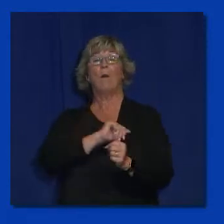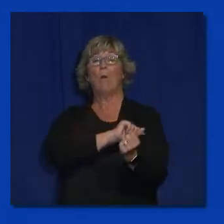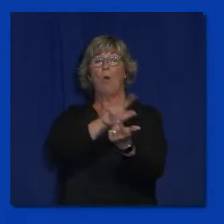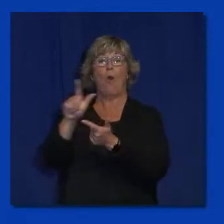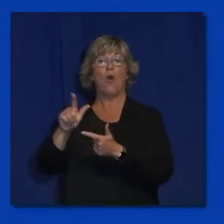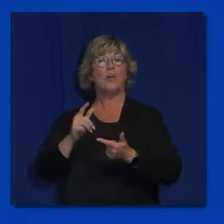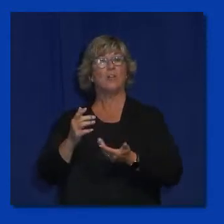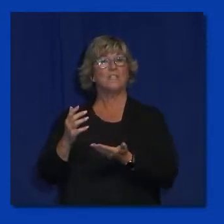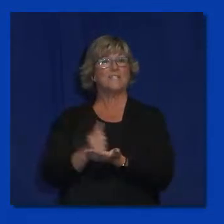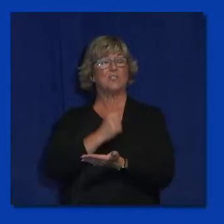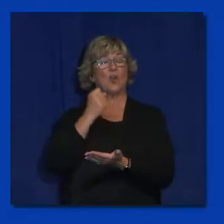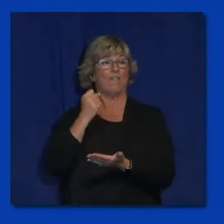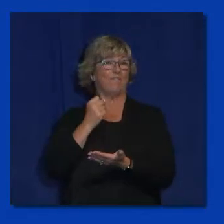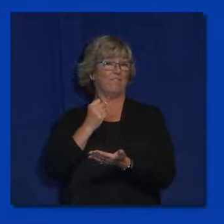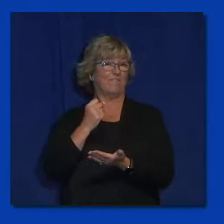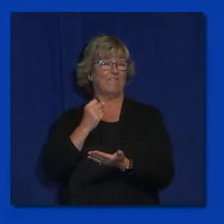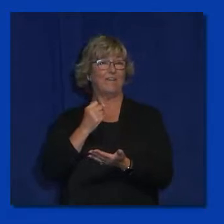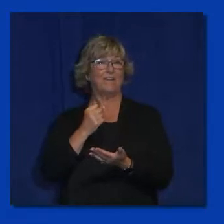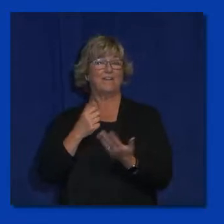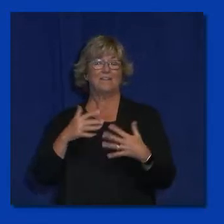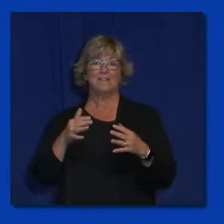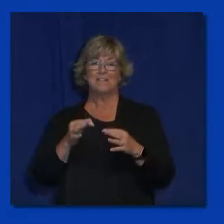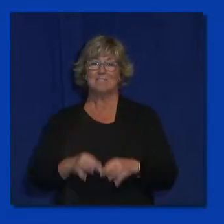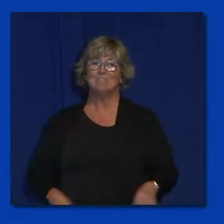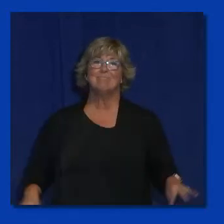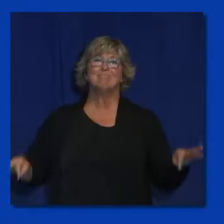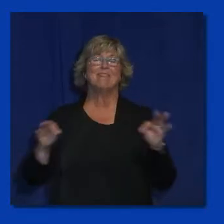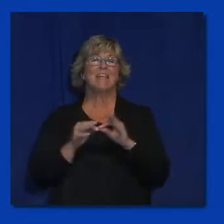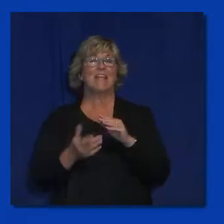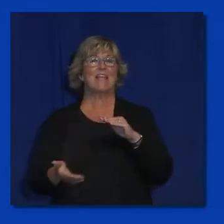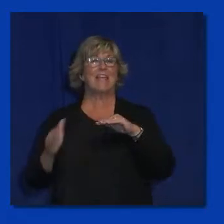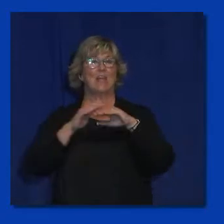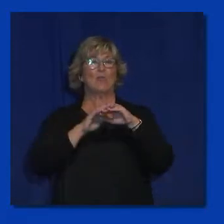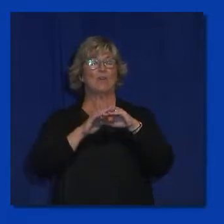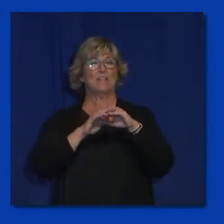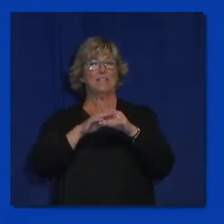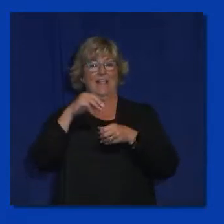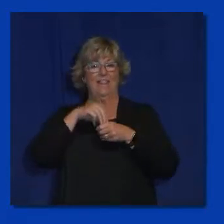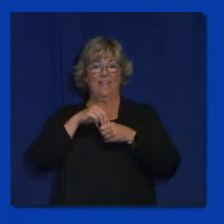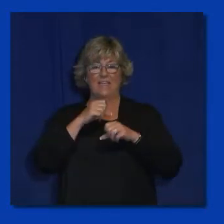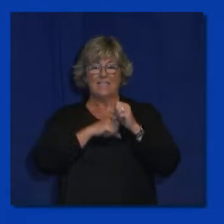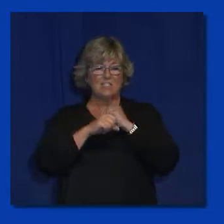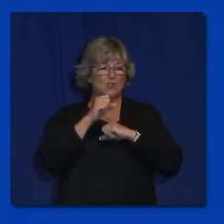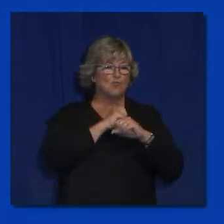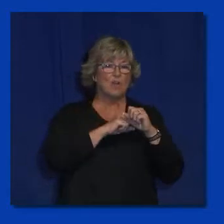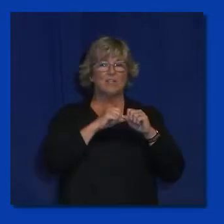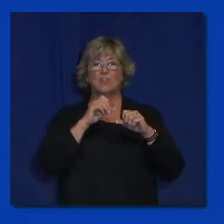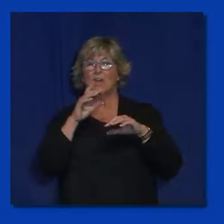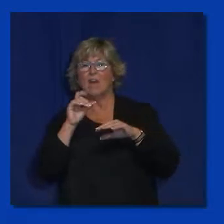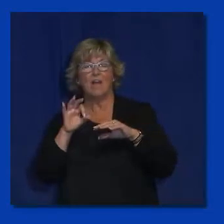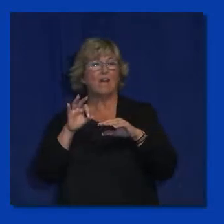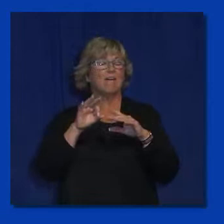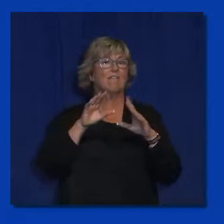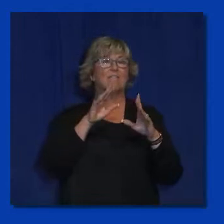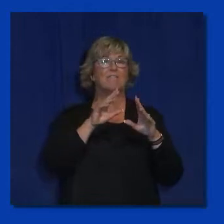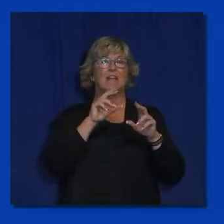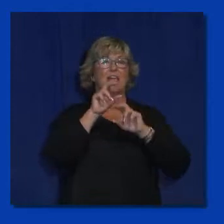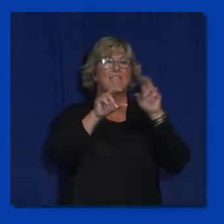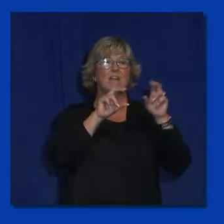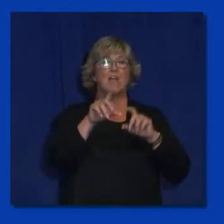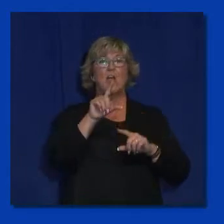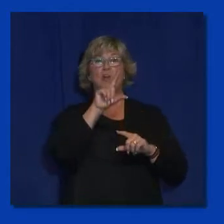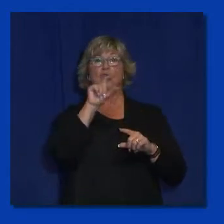of you deserve, and that's a significant increase in our infrastructure investments. You saw in January, $20